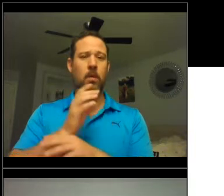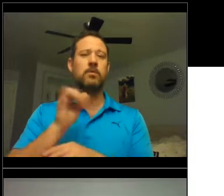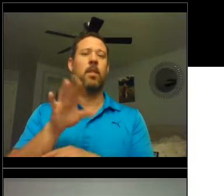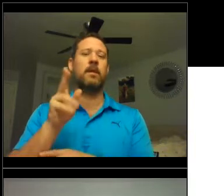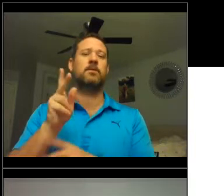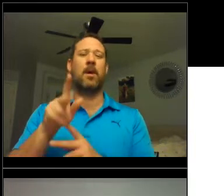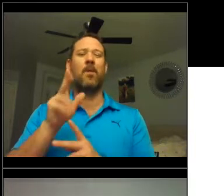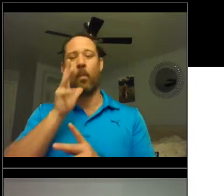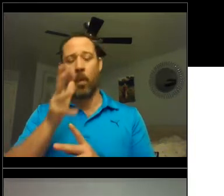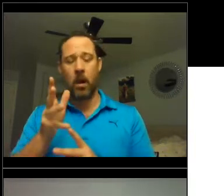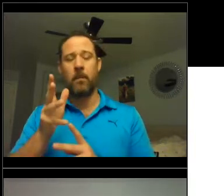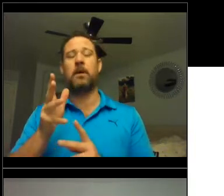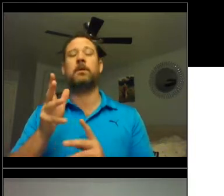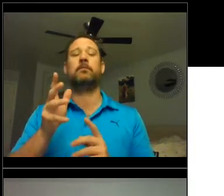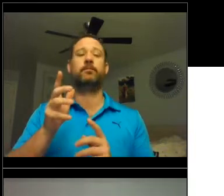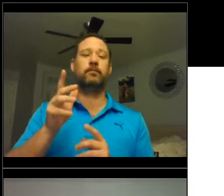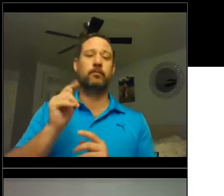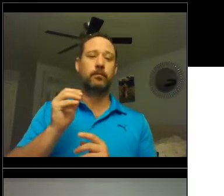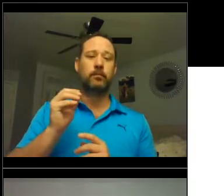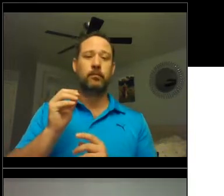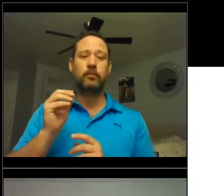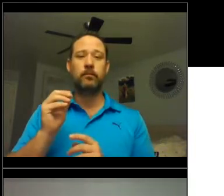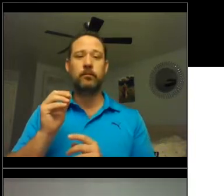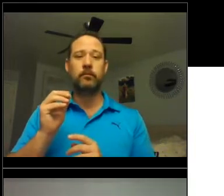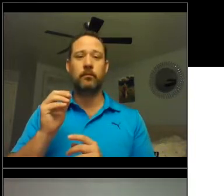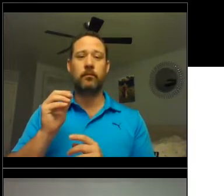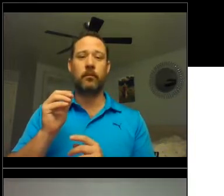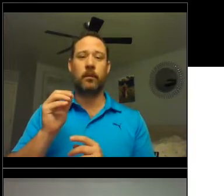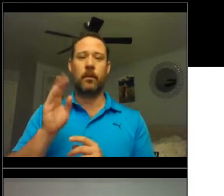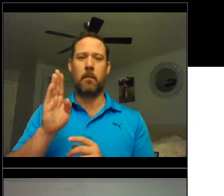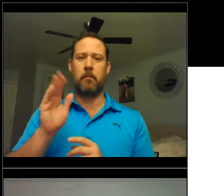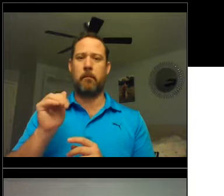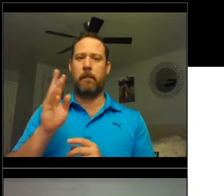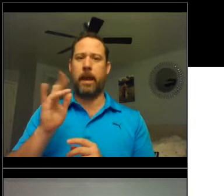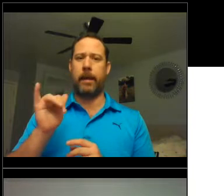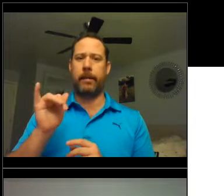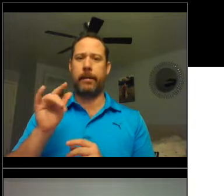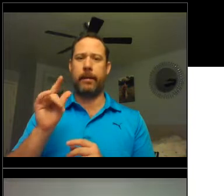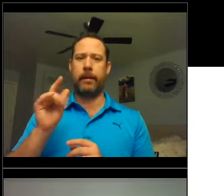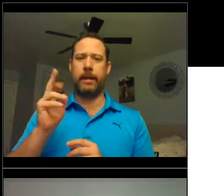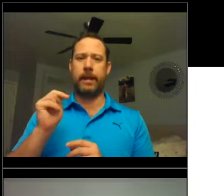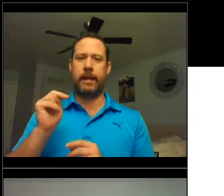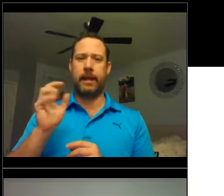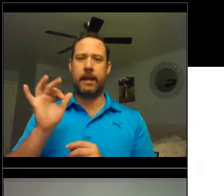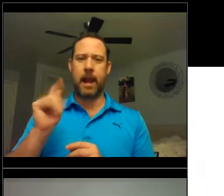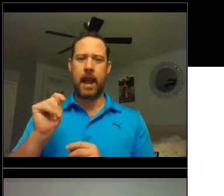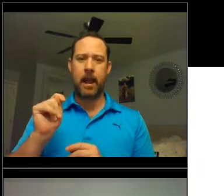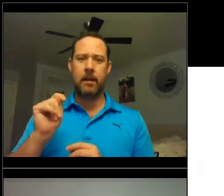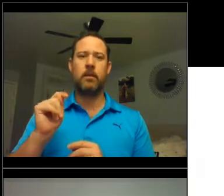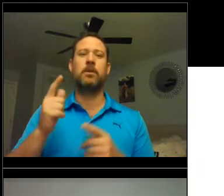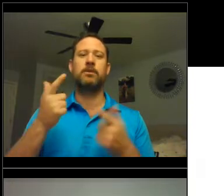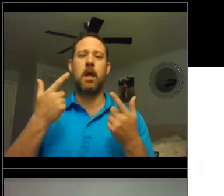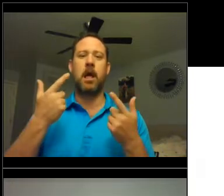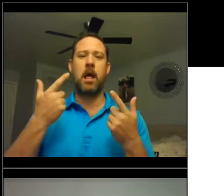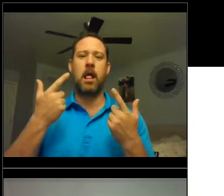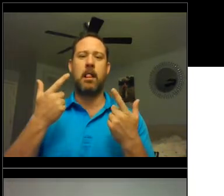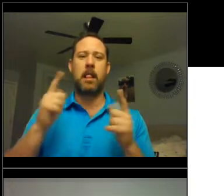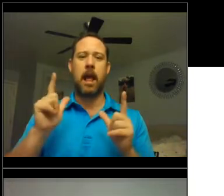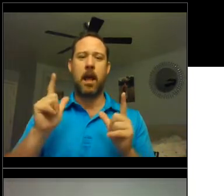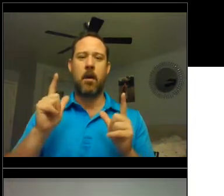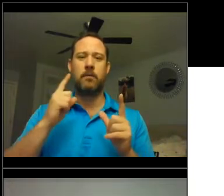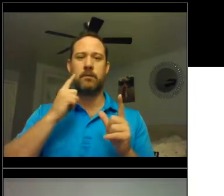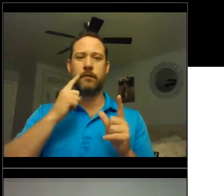held pursuant to the Bagley-Keene Act, which at the moment allows for